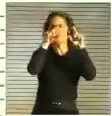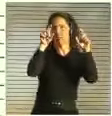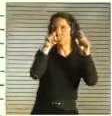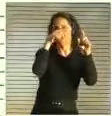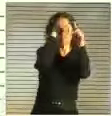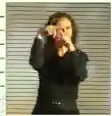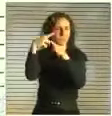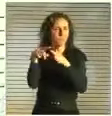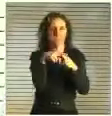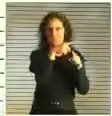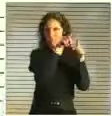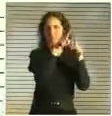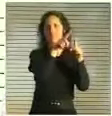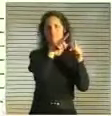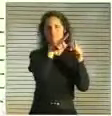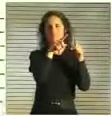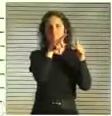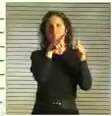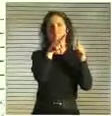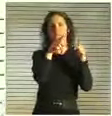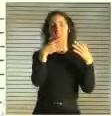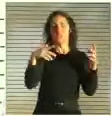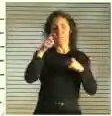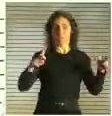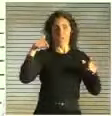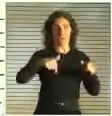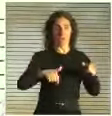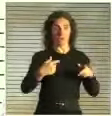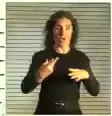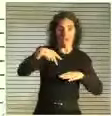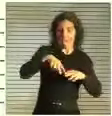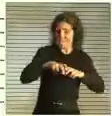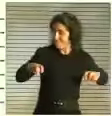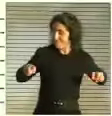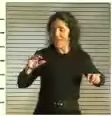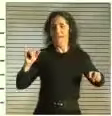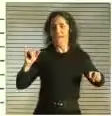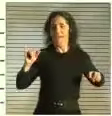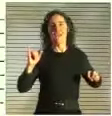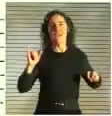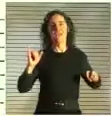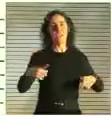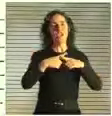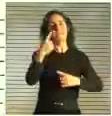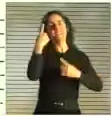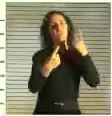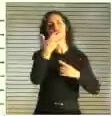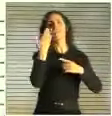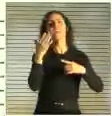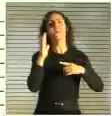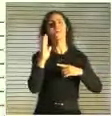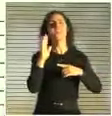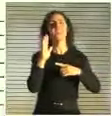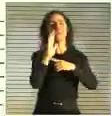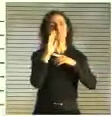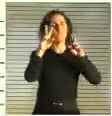now. We'll share some positive examples about this idea of pre-competitive collaboration. I think we're